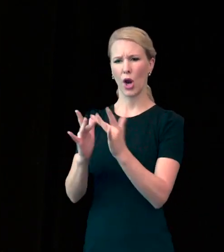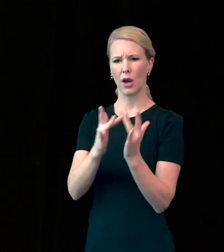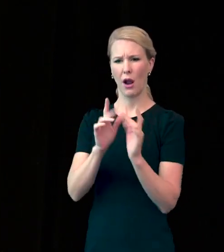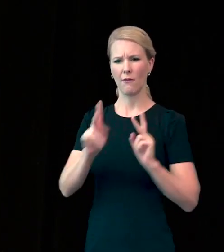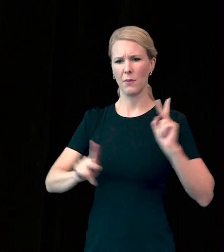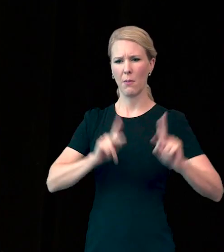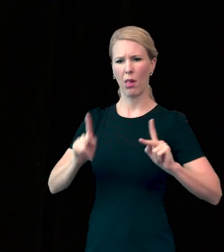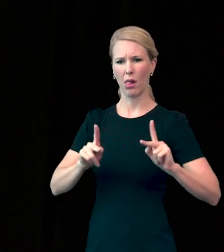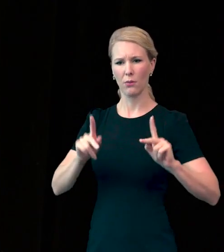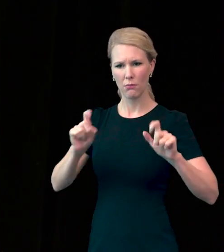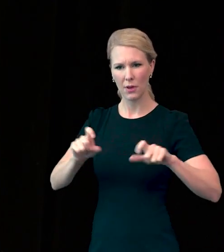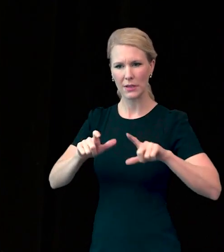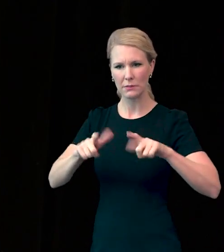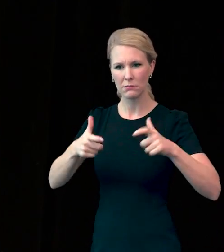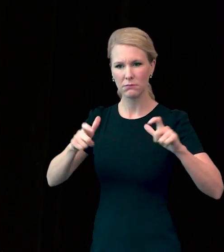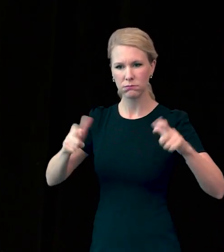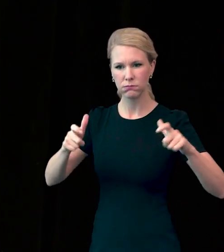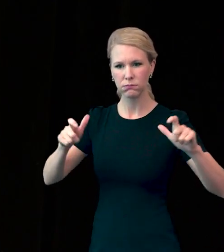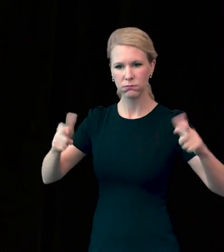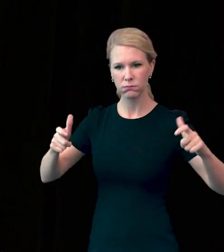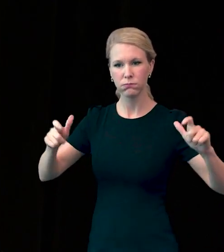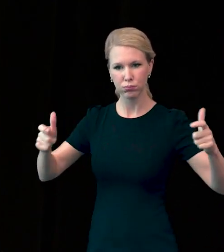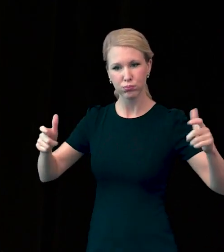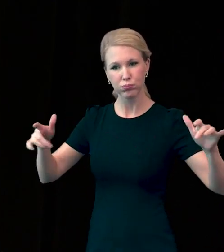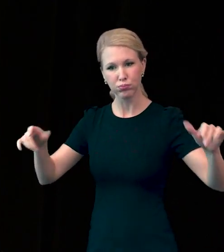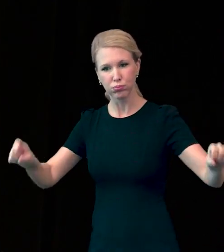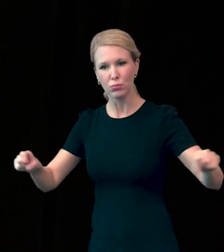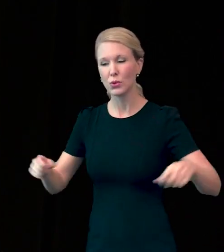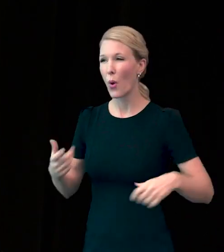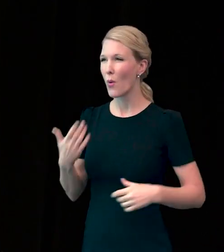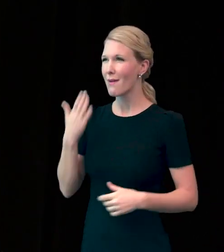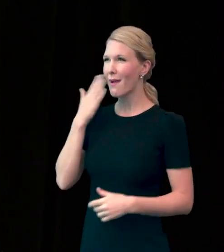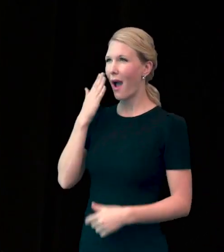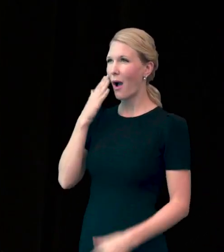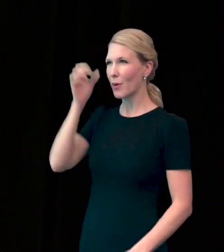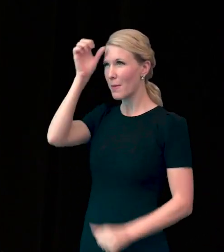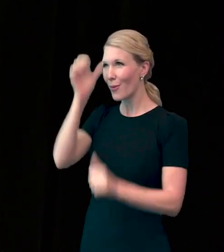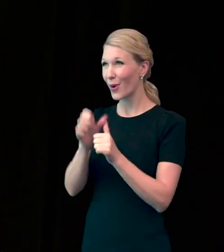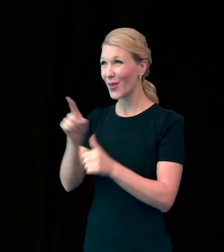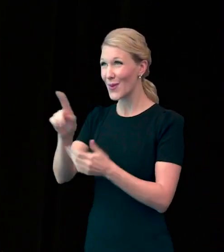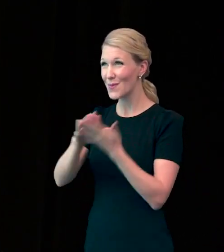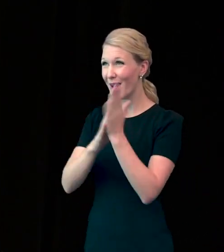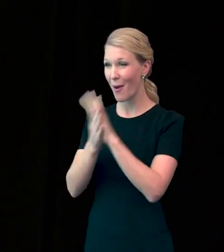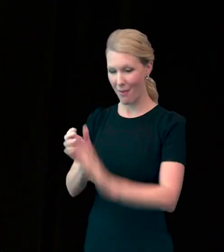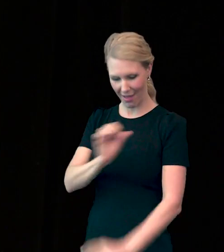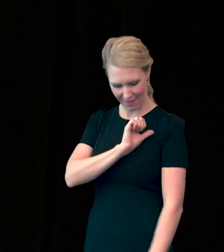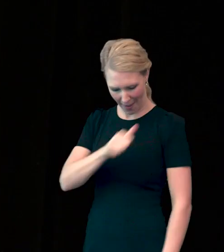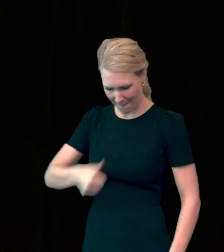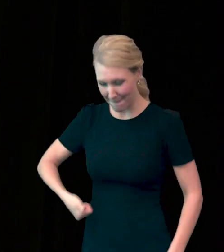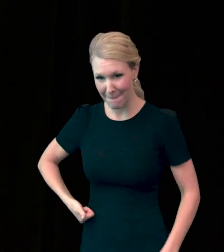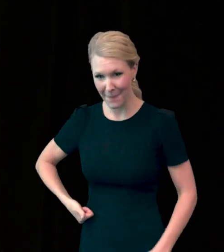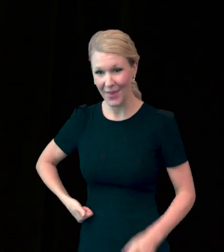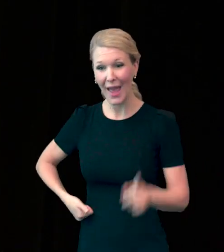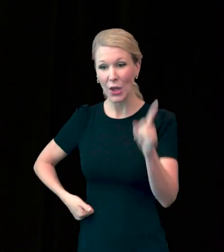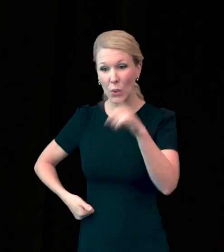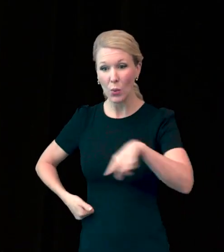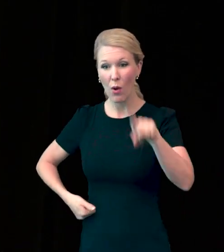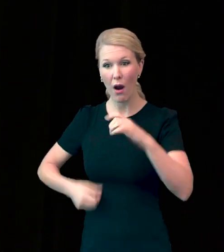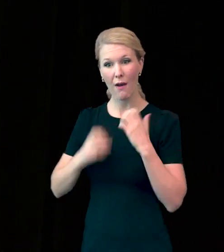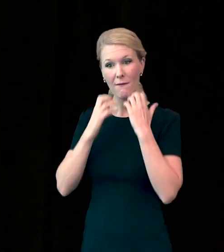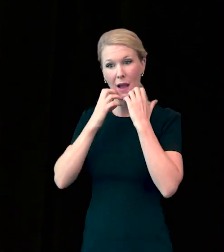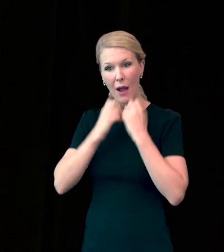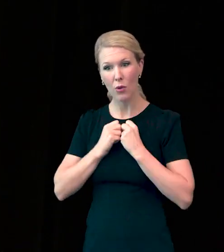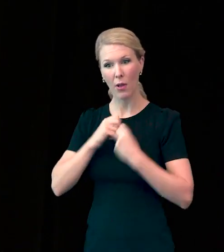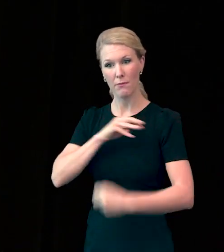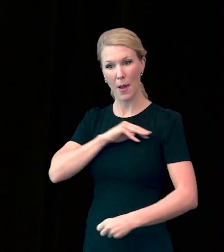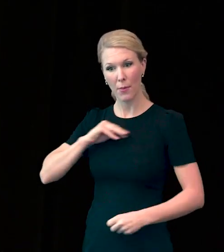people who are invested in your success. Take heart in knowing that as a WSU alumnus, you are a